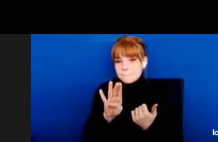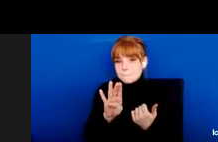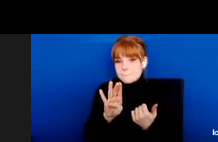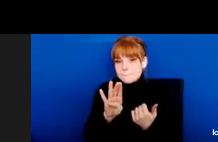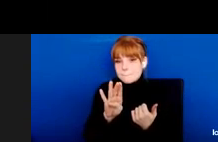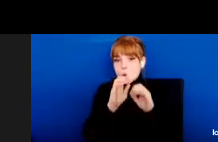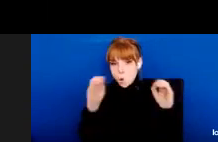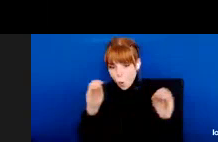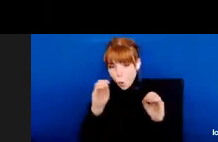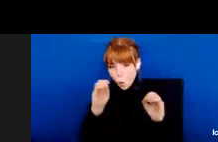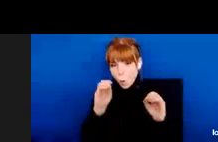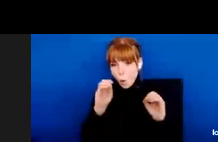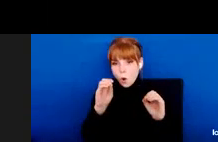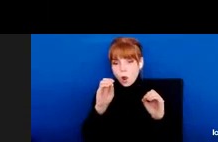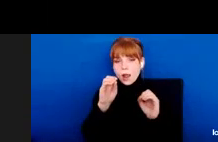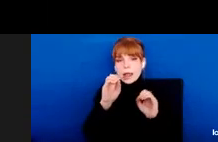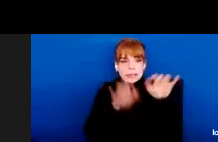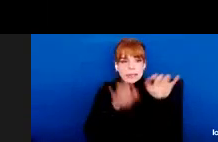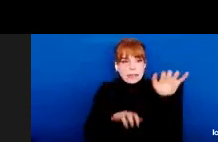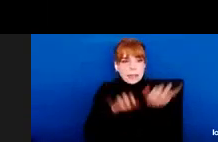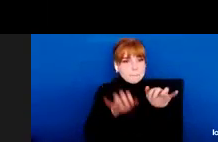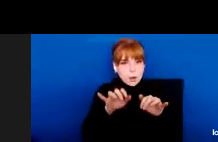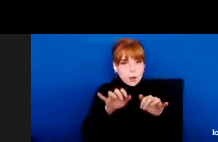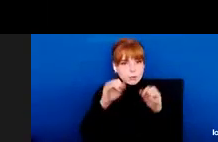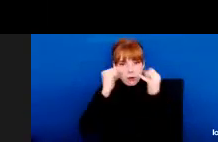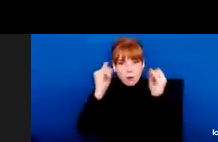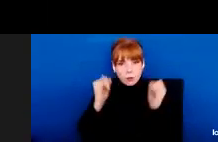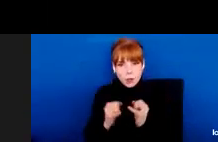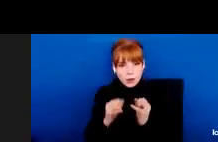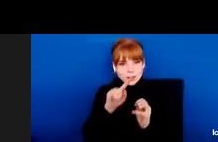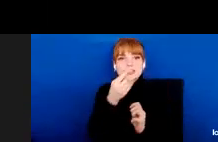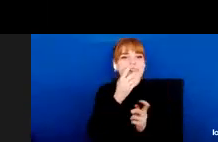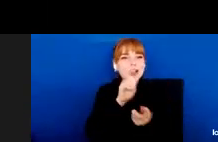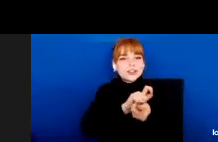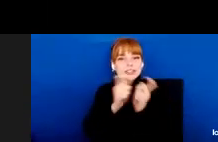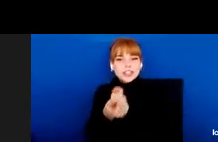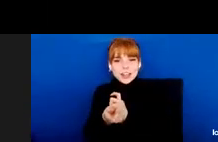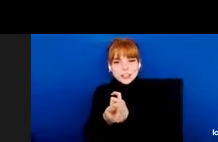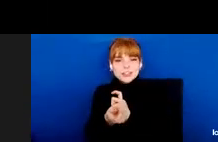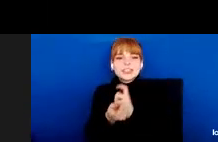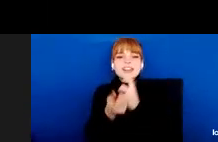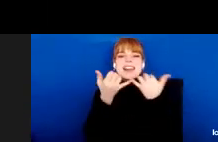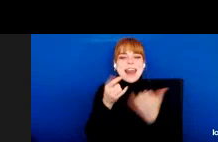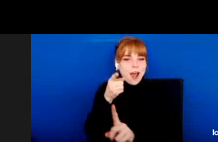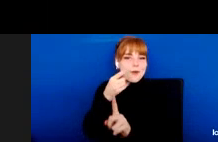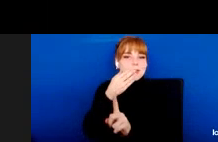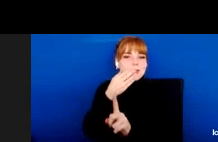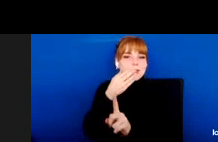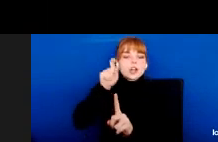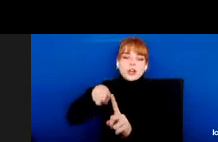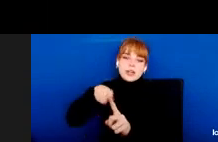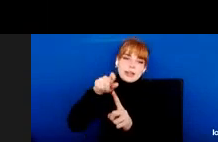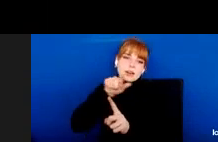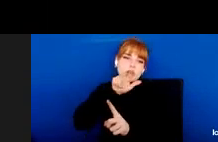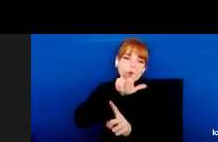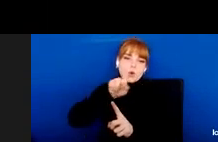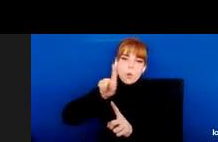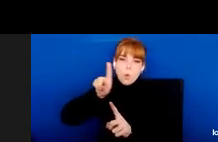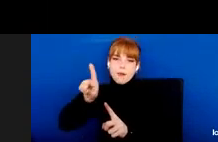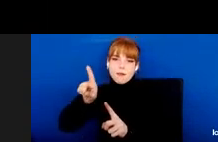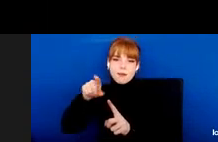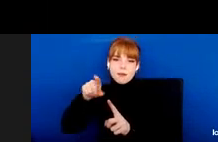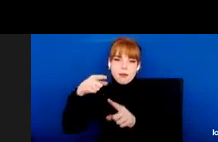outline, there's just a color change. That color change would need at least 3-to-1 contrast difference with the default. So this would be